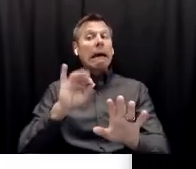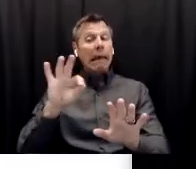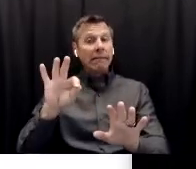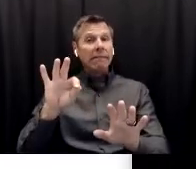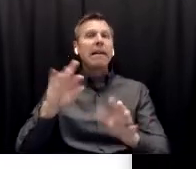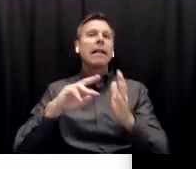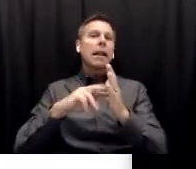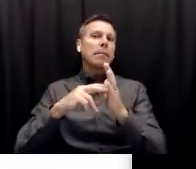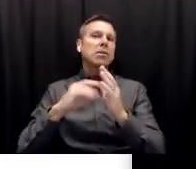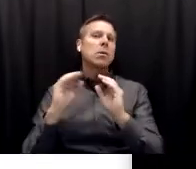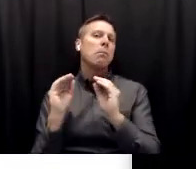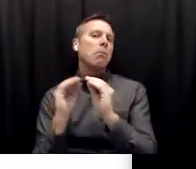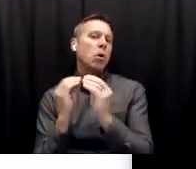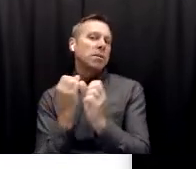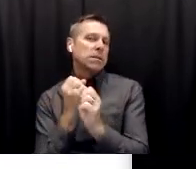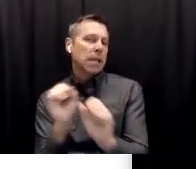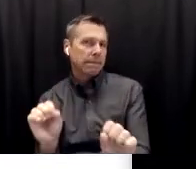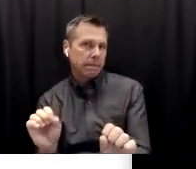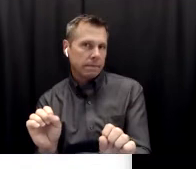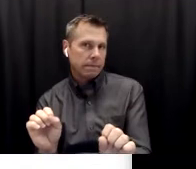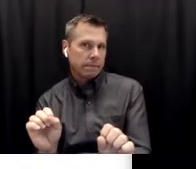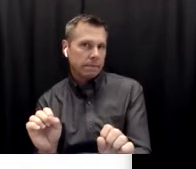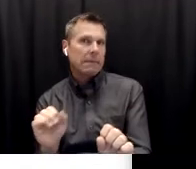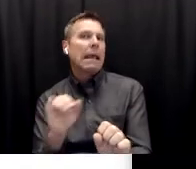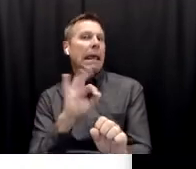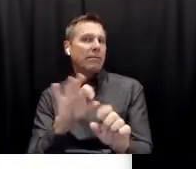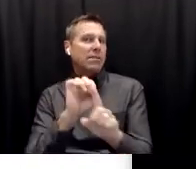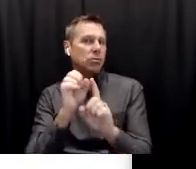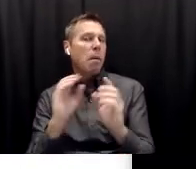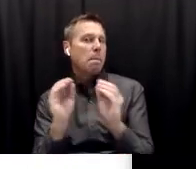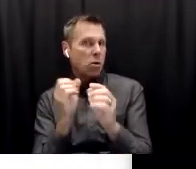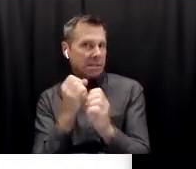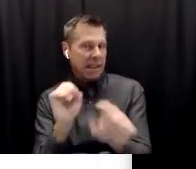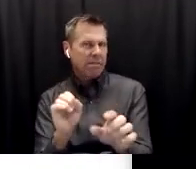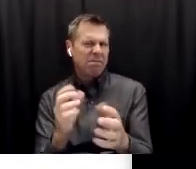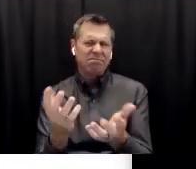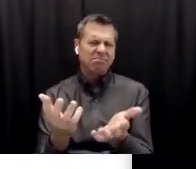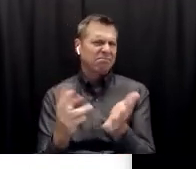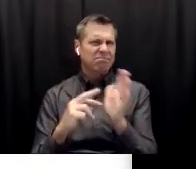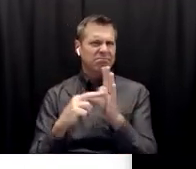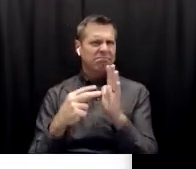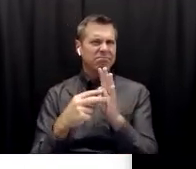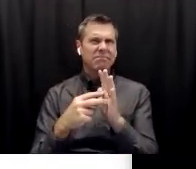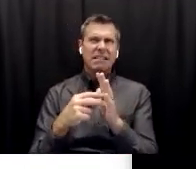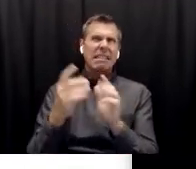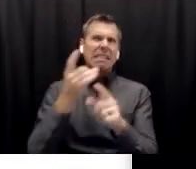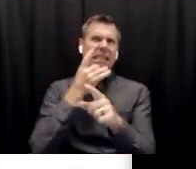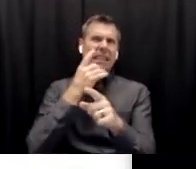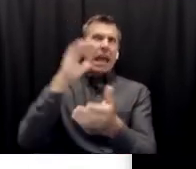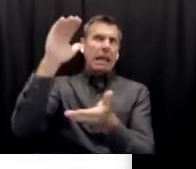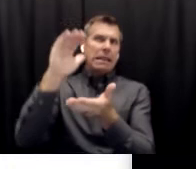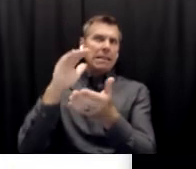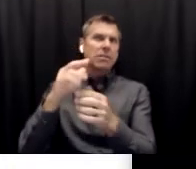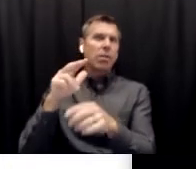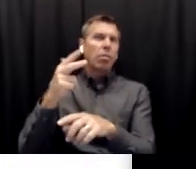you use these less bright lights, these dimmer lights. So when might you be able to safely reduce how bright these lights